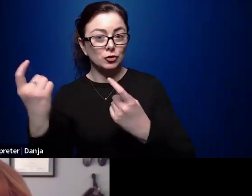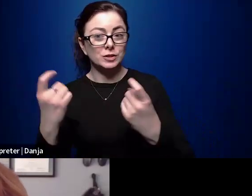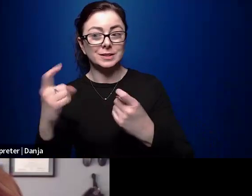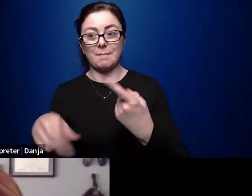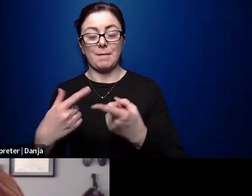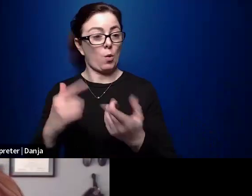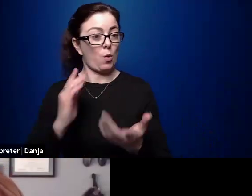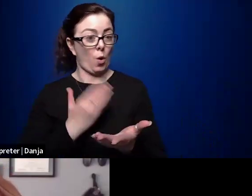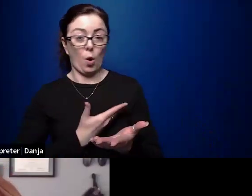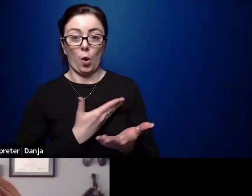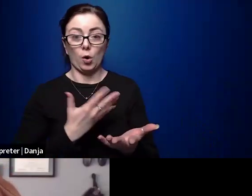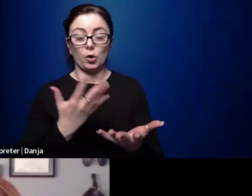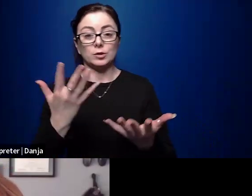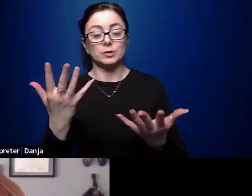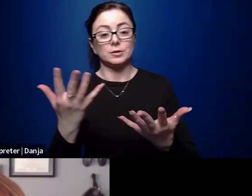impact of